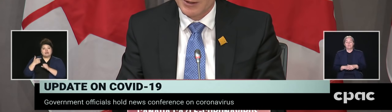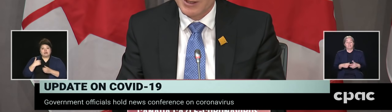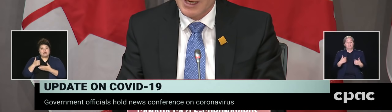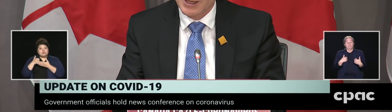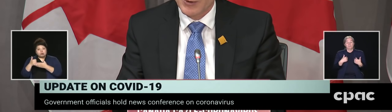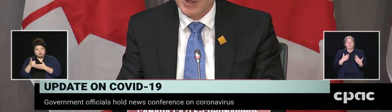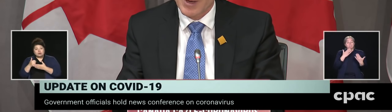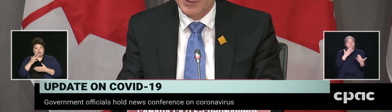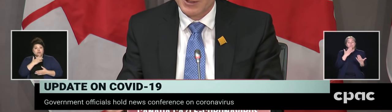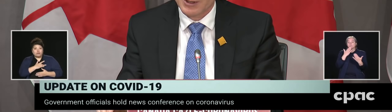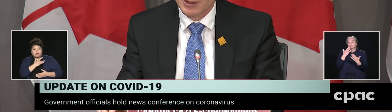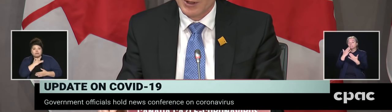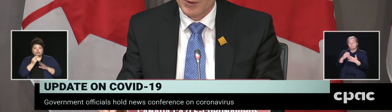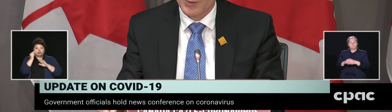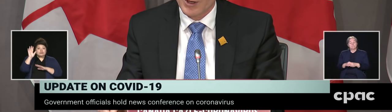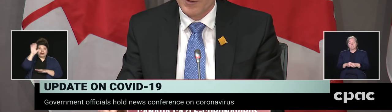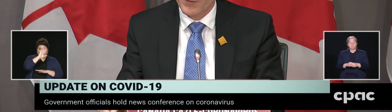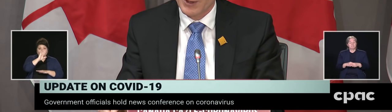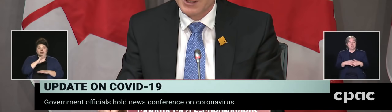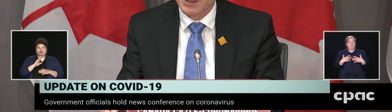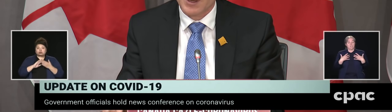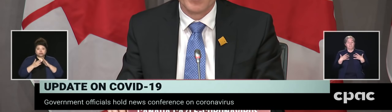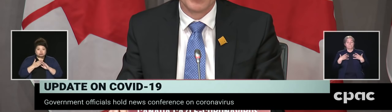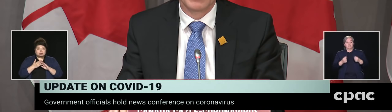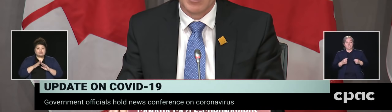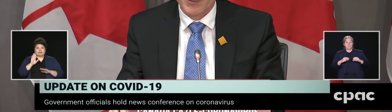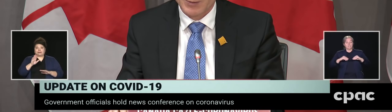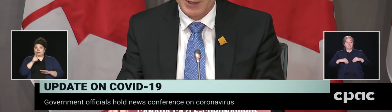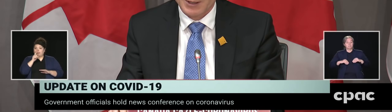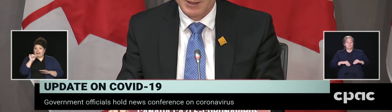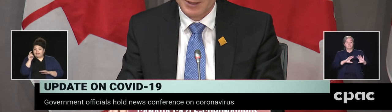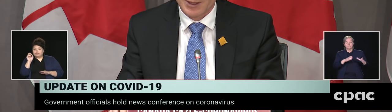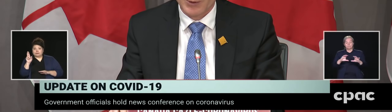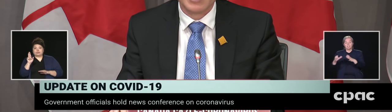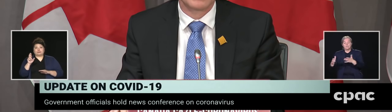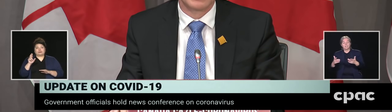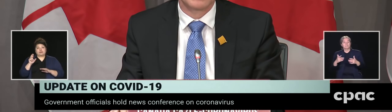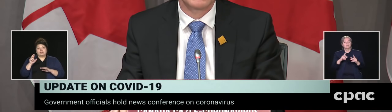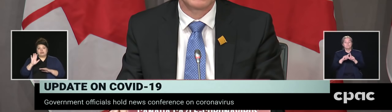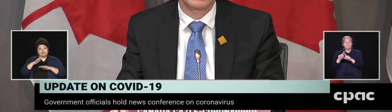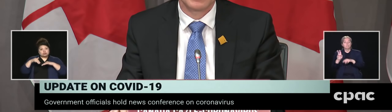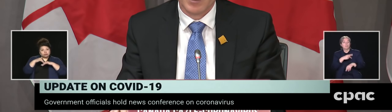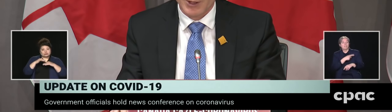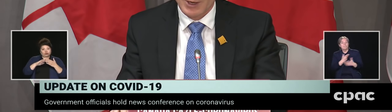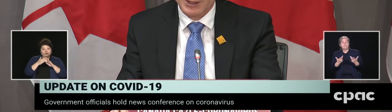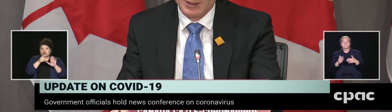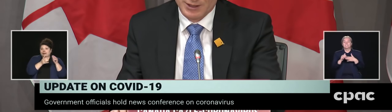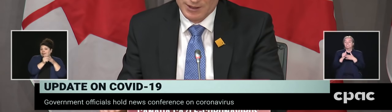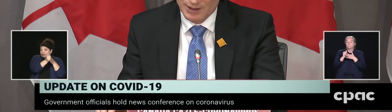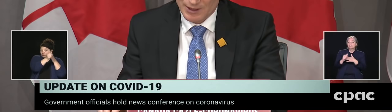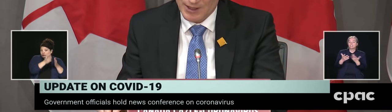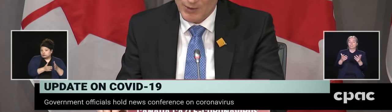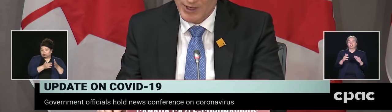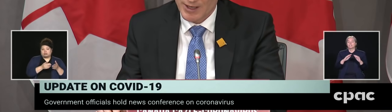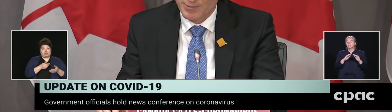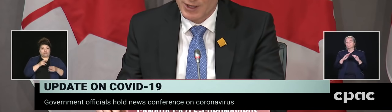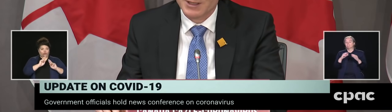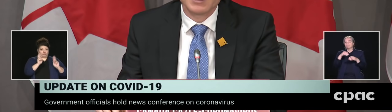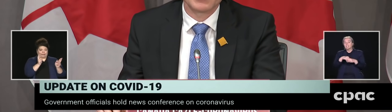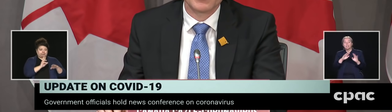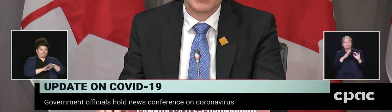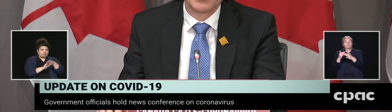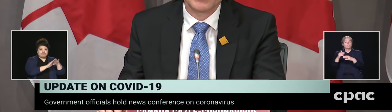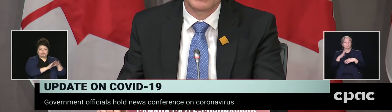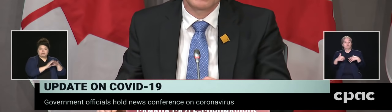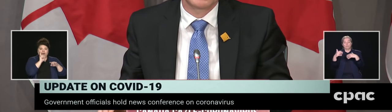leaders, elders, and community members. We are all focused on the public health response that will save lives. Miigwech, Nakumik,